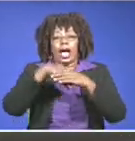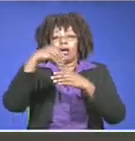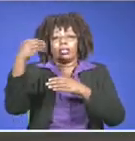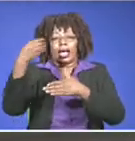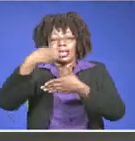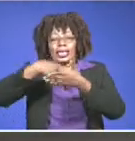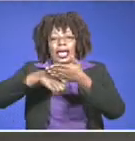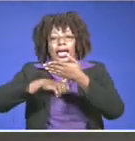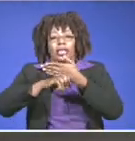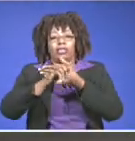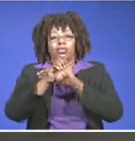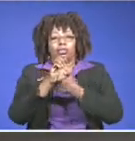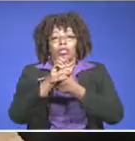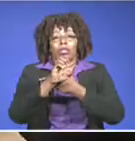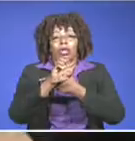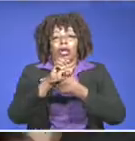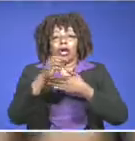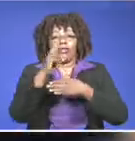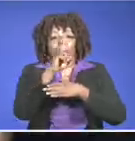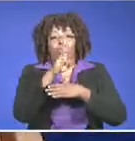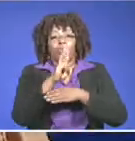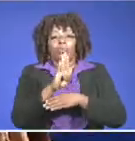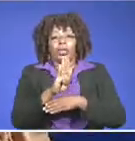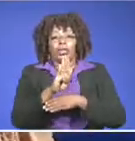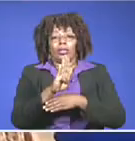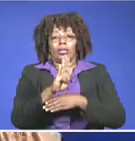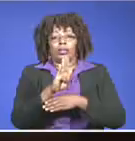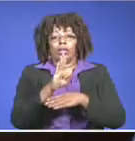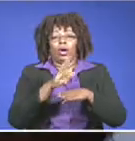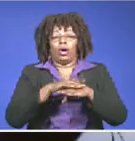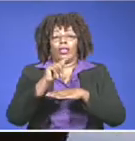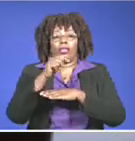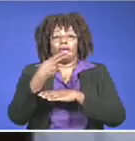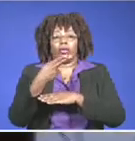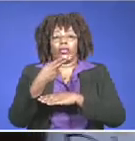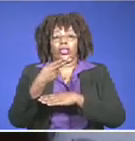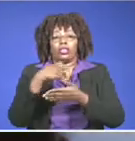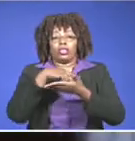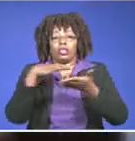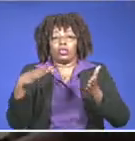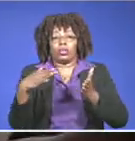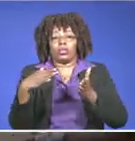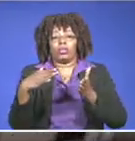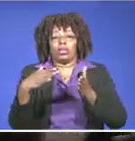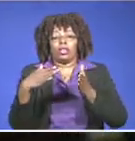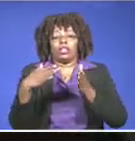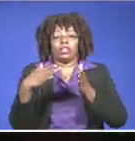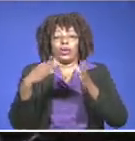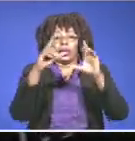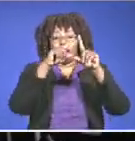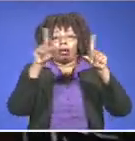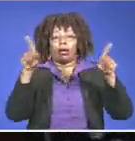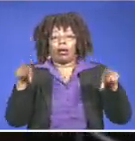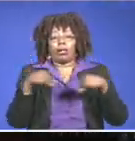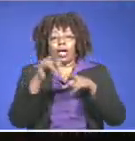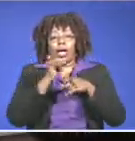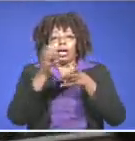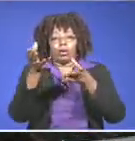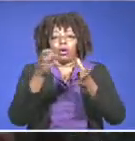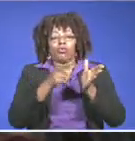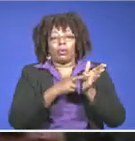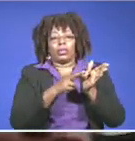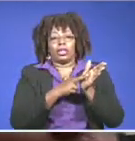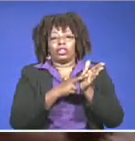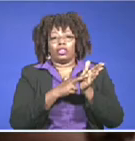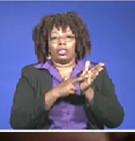the entrance to the Oaksfield campus on University Drive Thursday. Some students toting placards which read, "I want